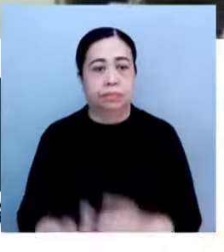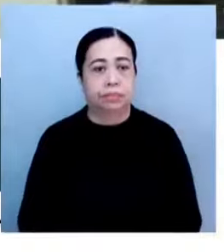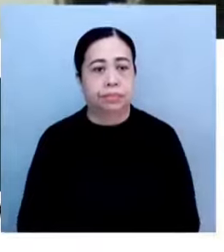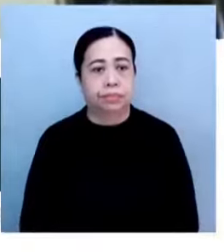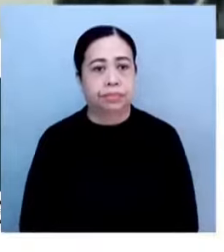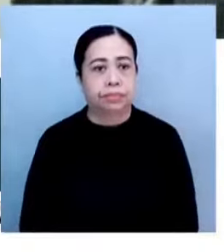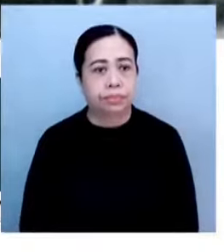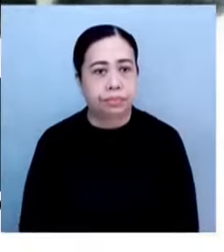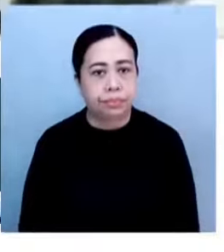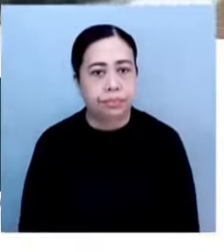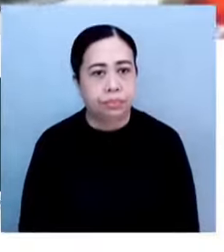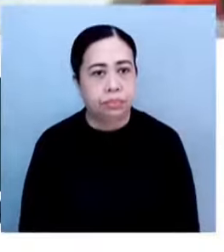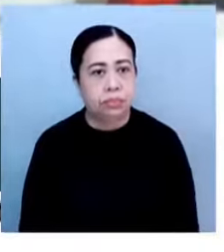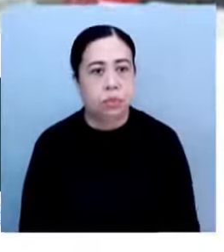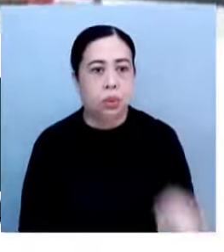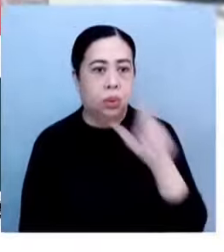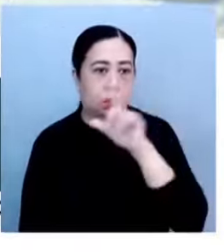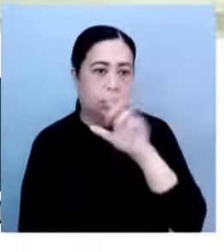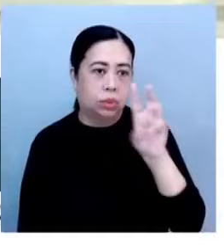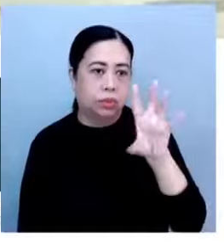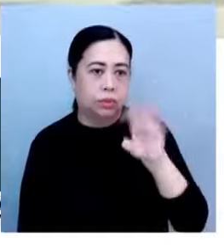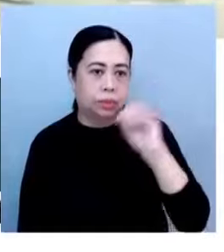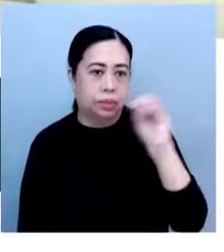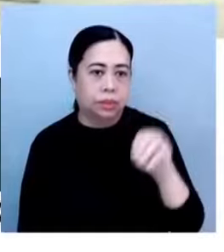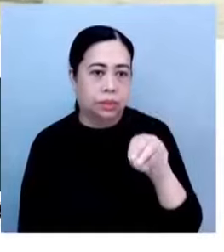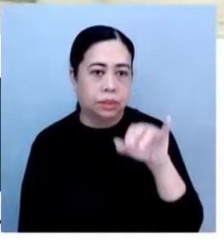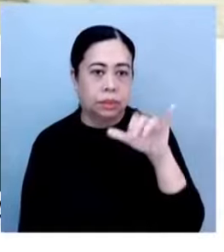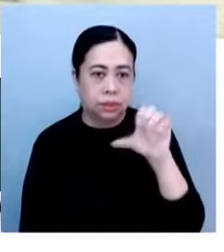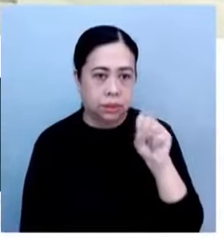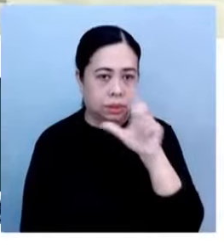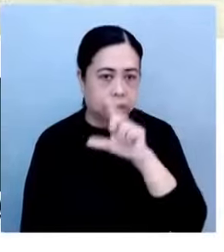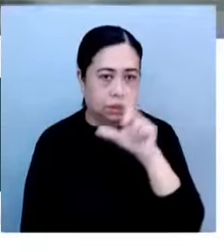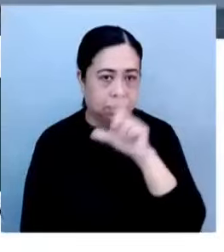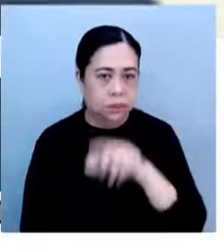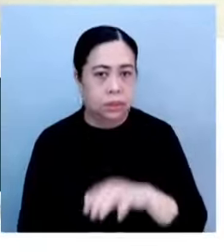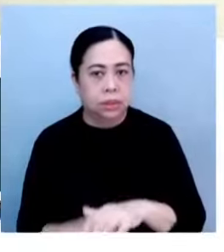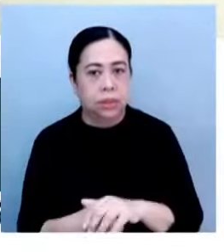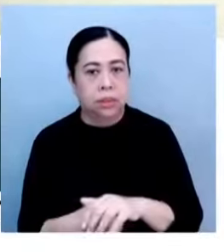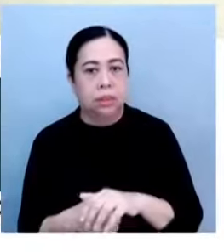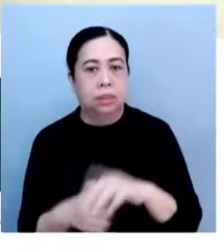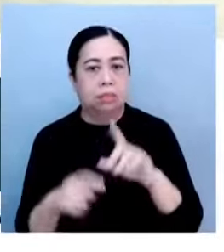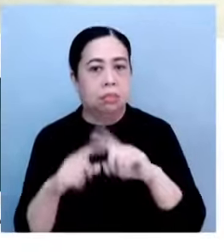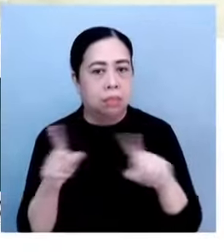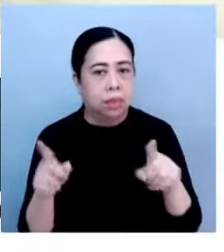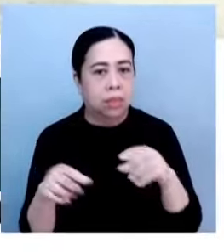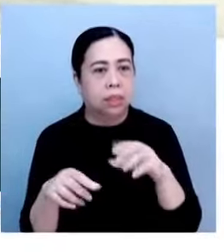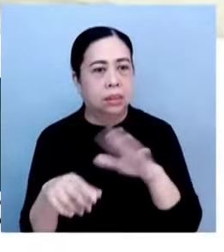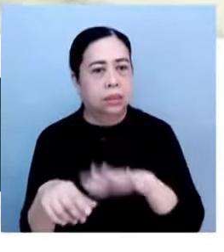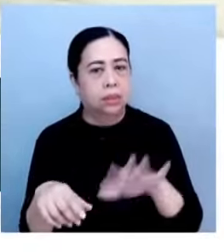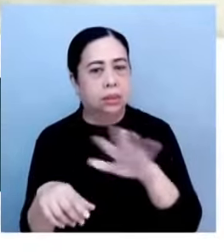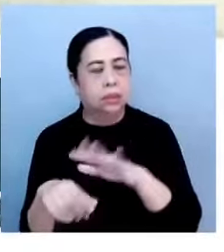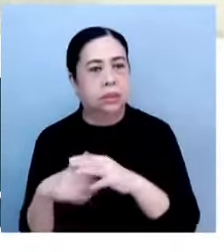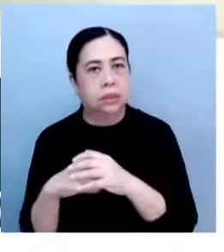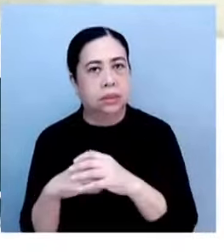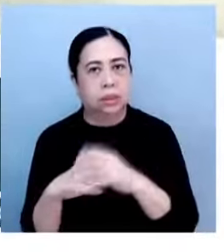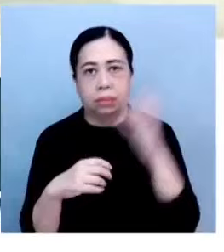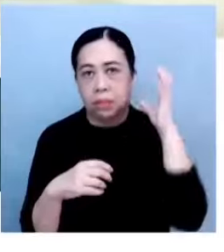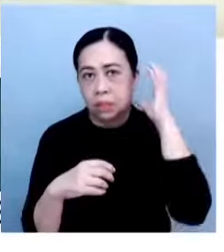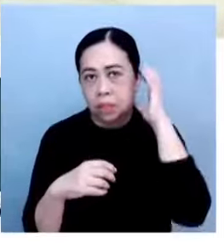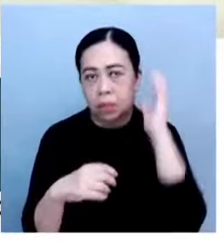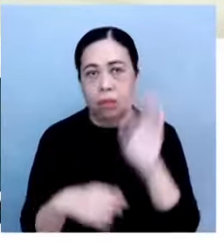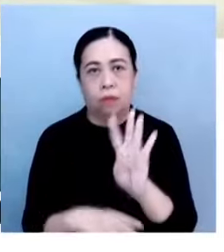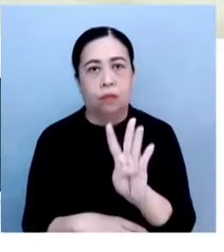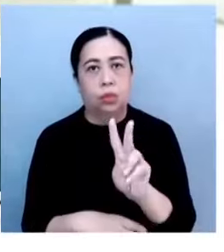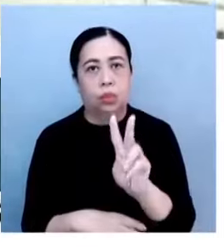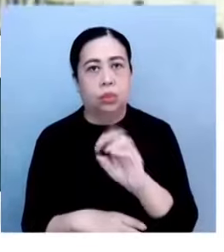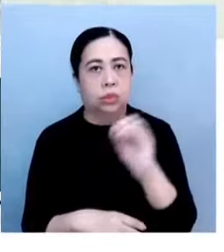Sa Balas Luzon, 65% ang yes and 35% ang no. Pero pagdating natin sa Mindanao, 42%